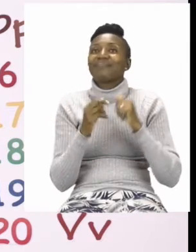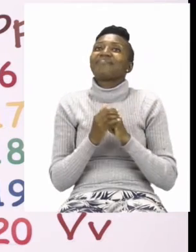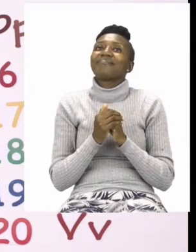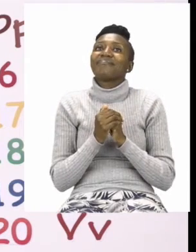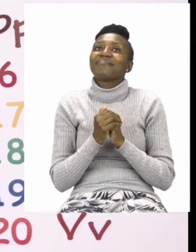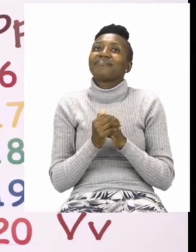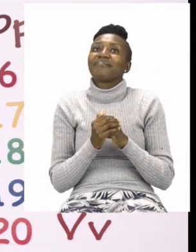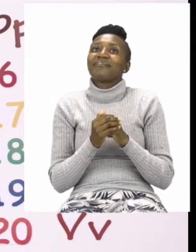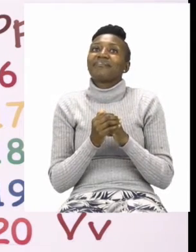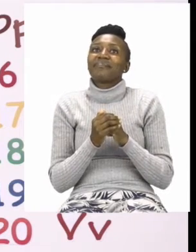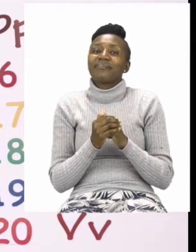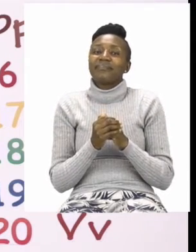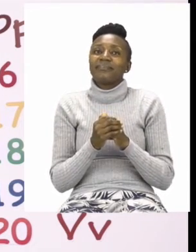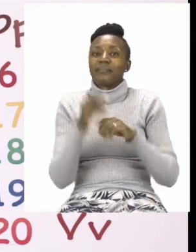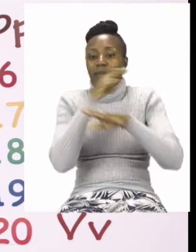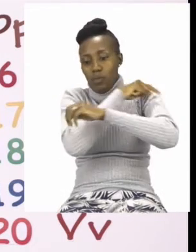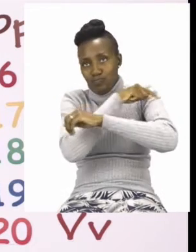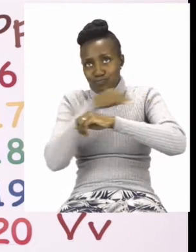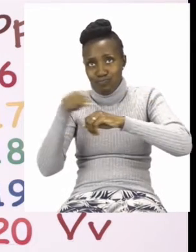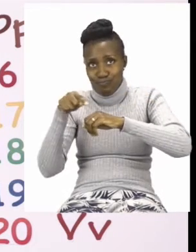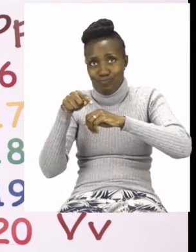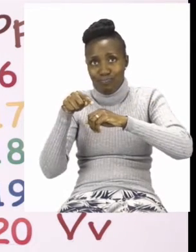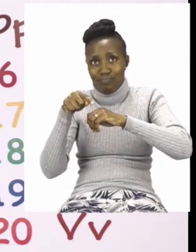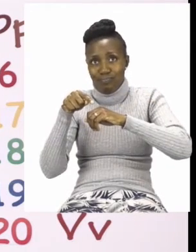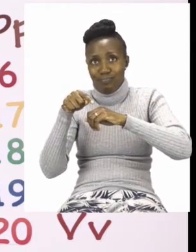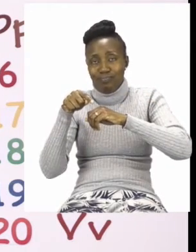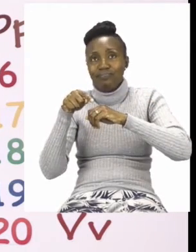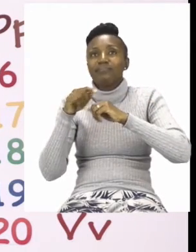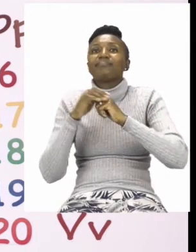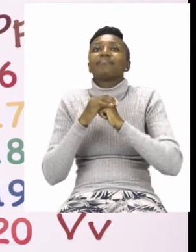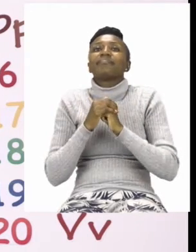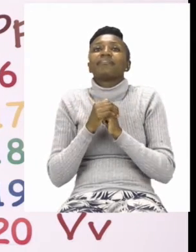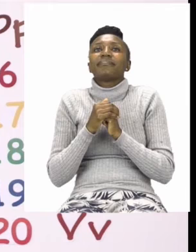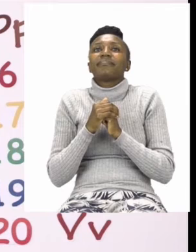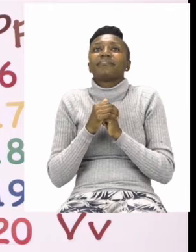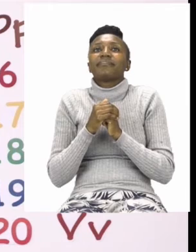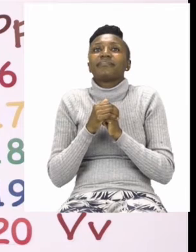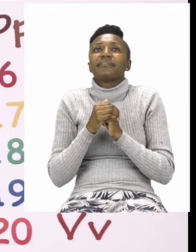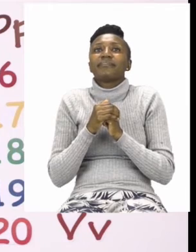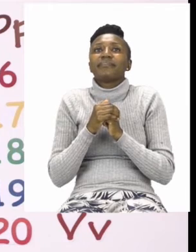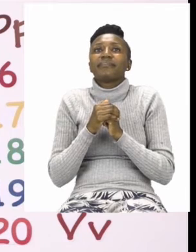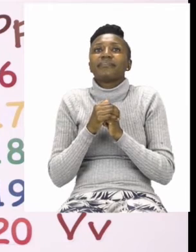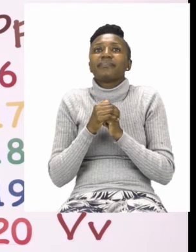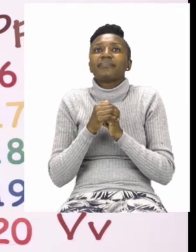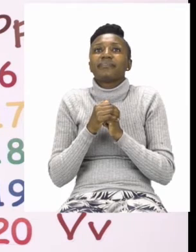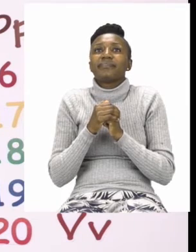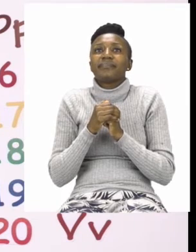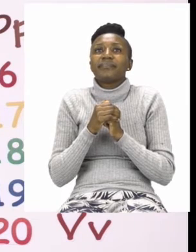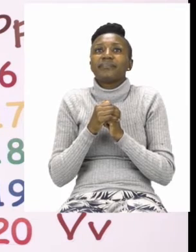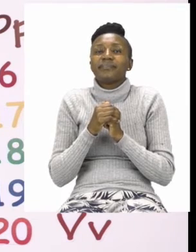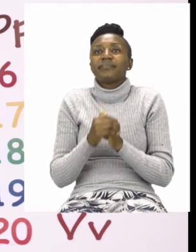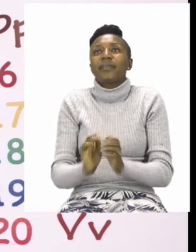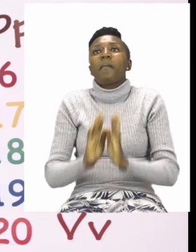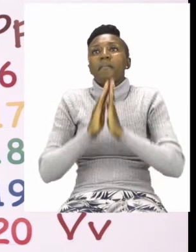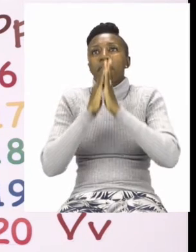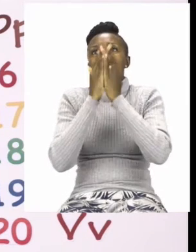the ruler, which is this one. We have said a